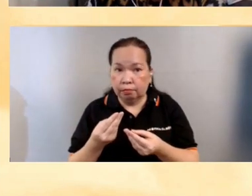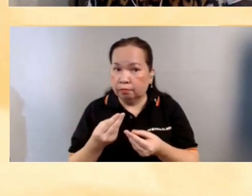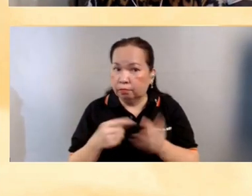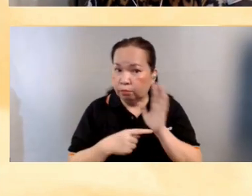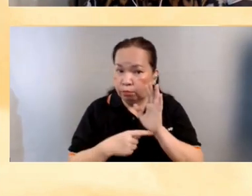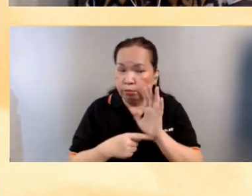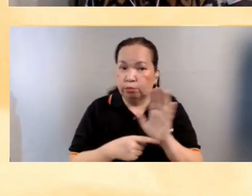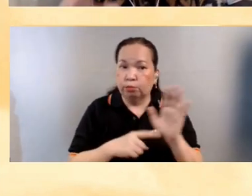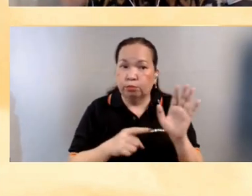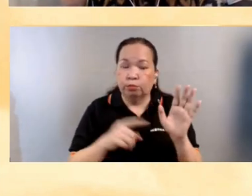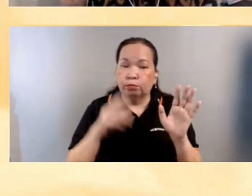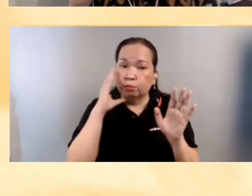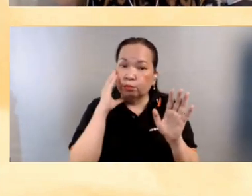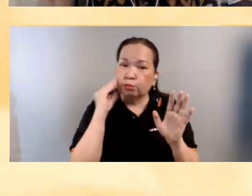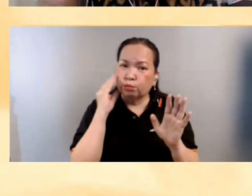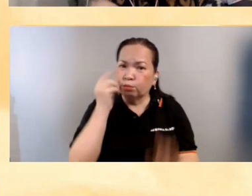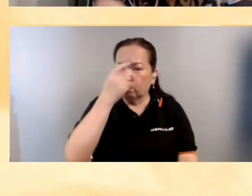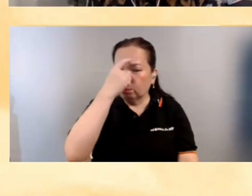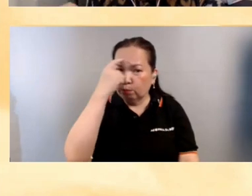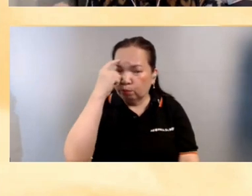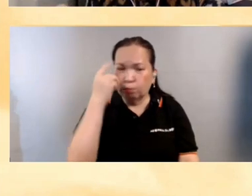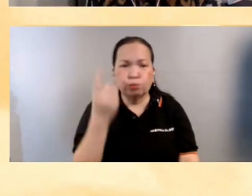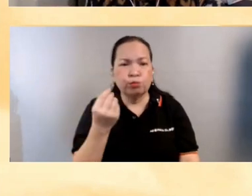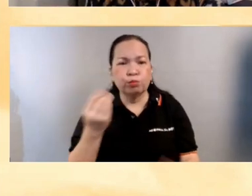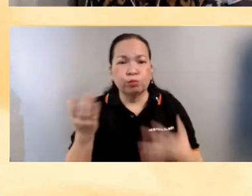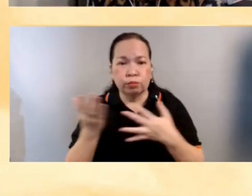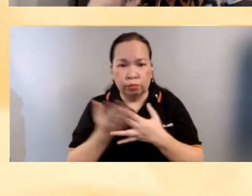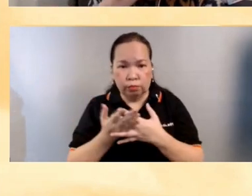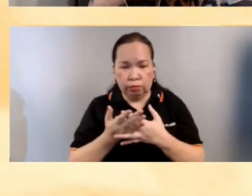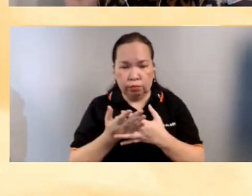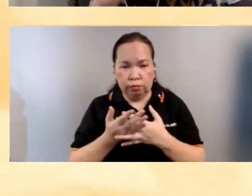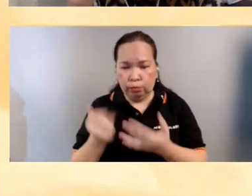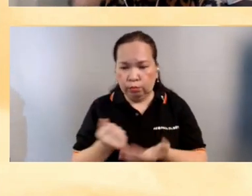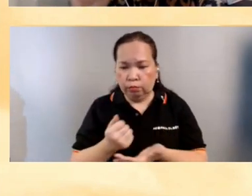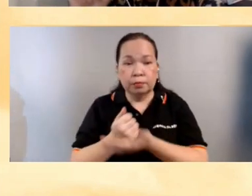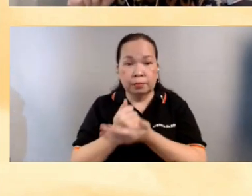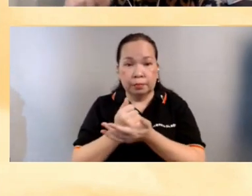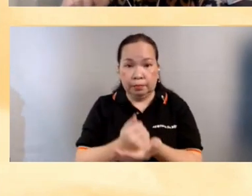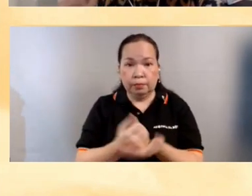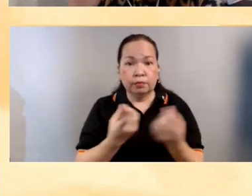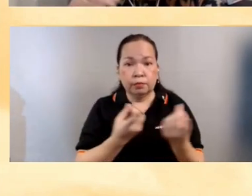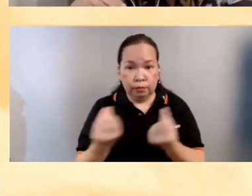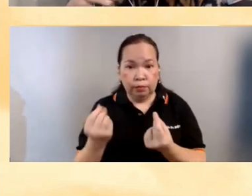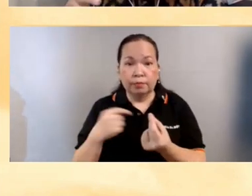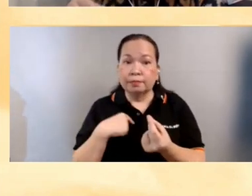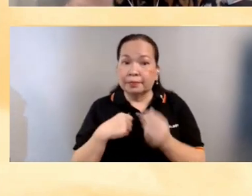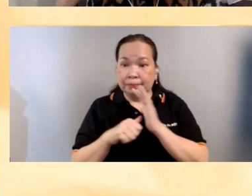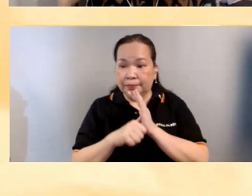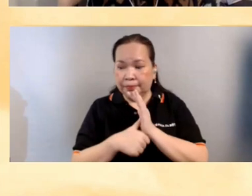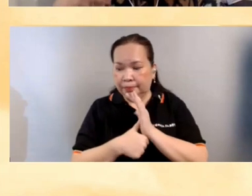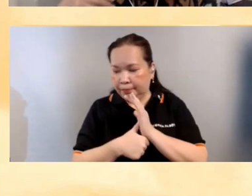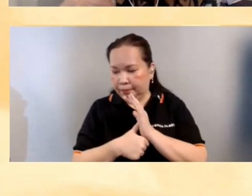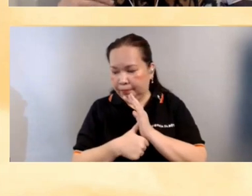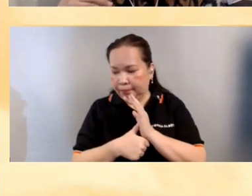experience. Okay, so what kind of interventions can be provided? So I just would like to highlight this. No,